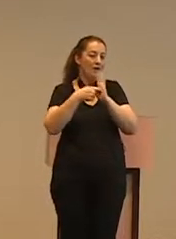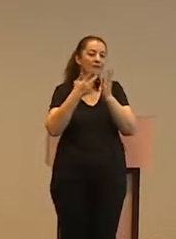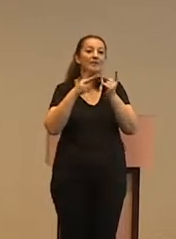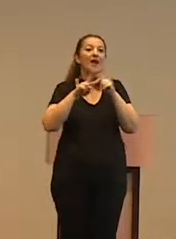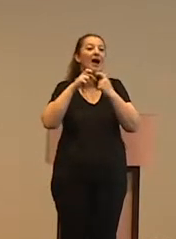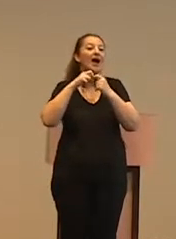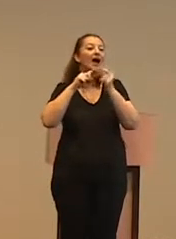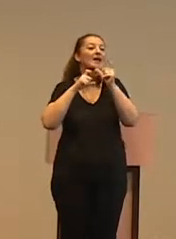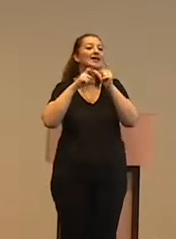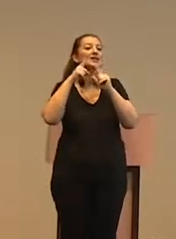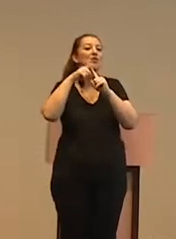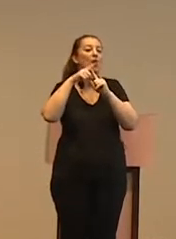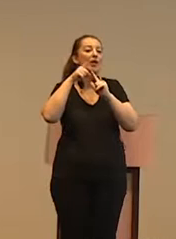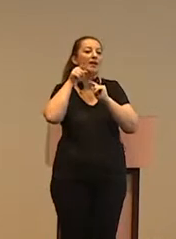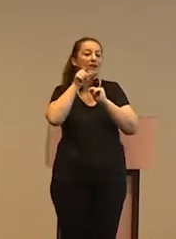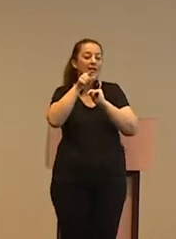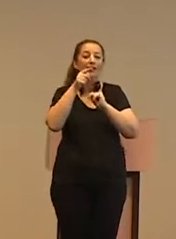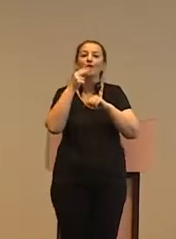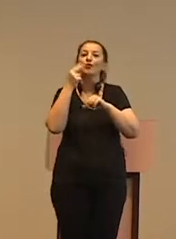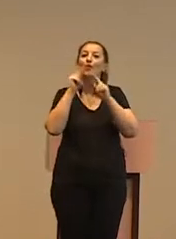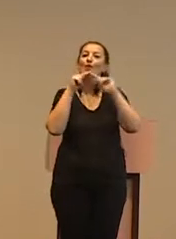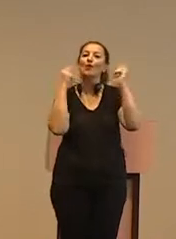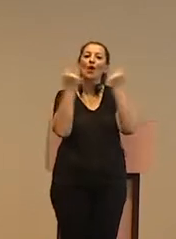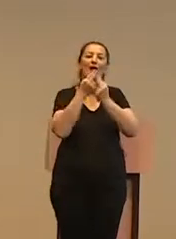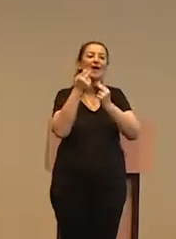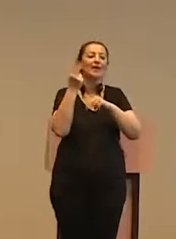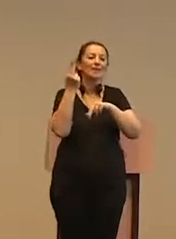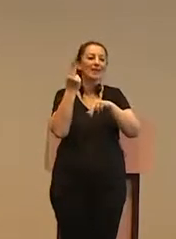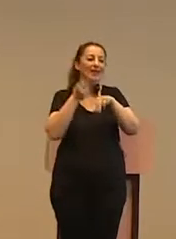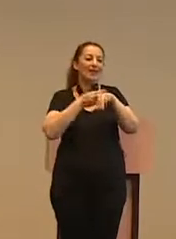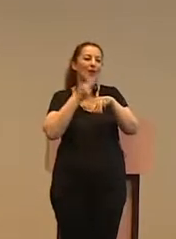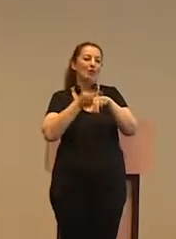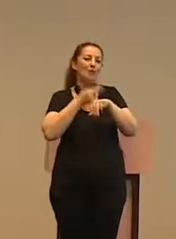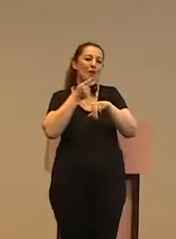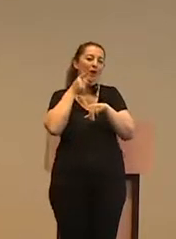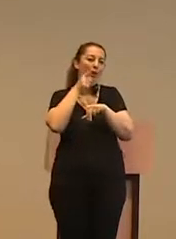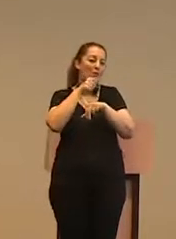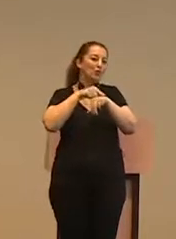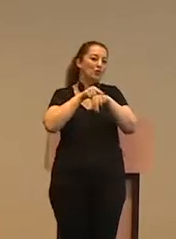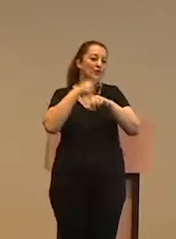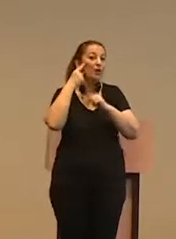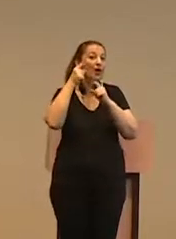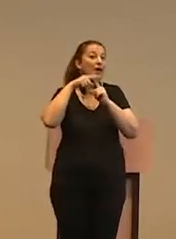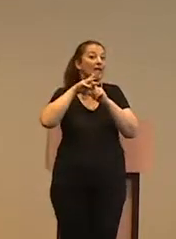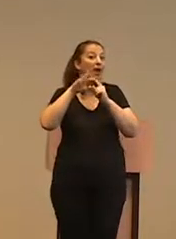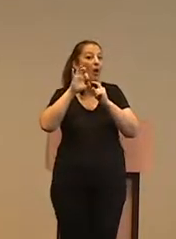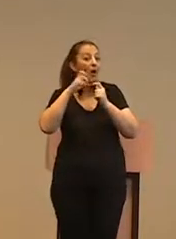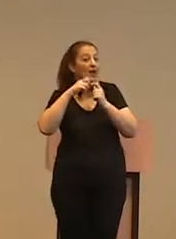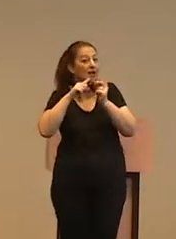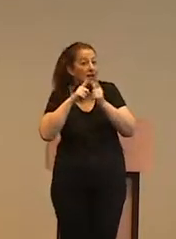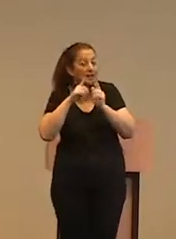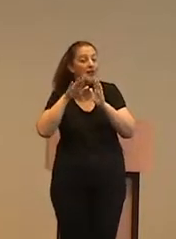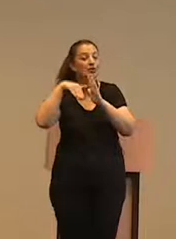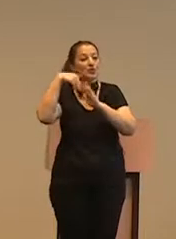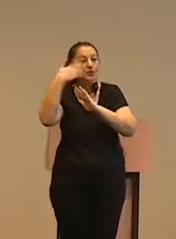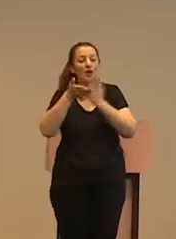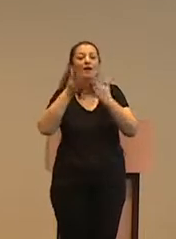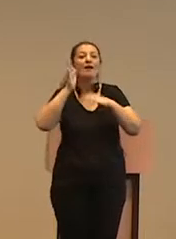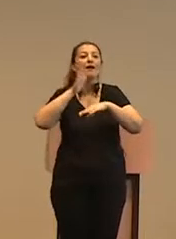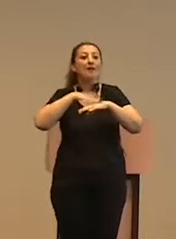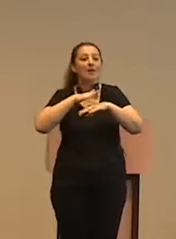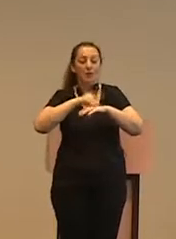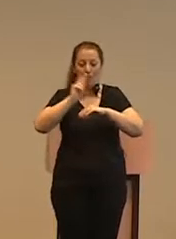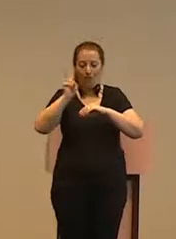concept of poesis aristotle in his period of in this process of experimenting the